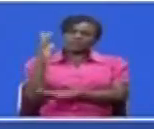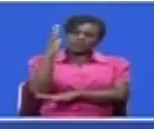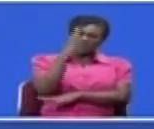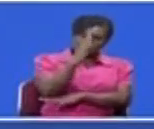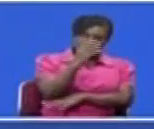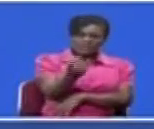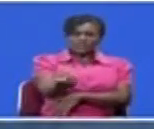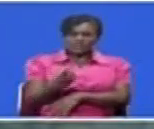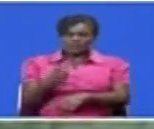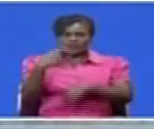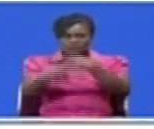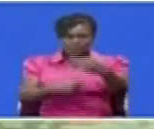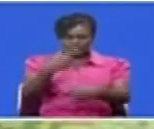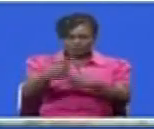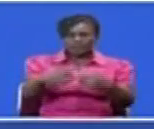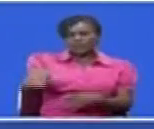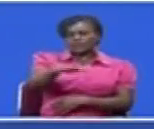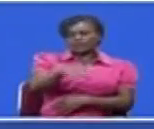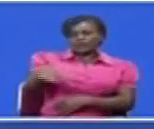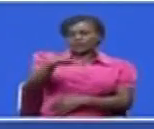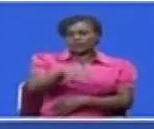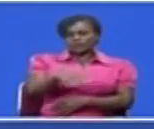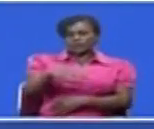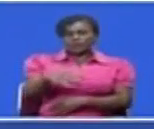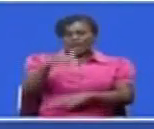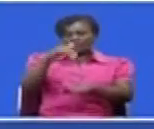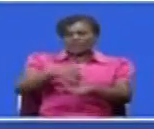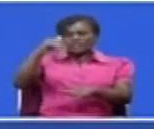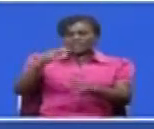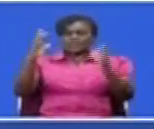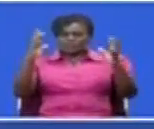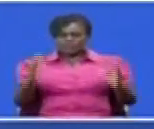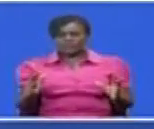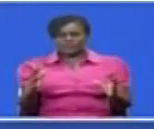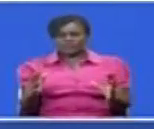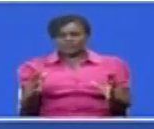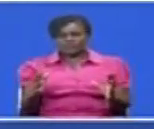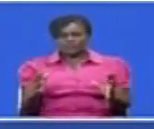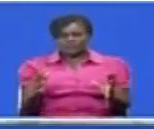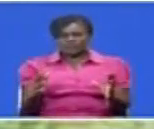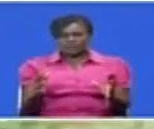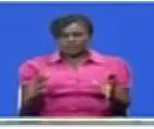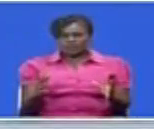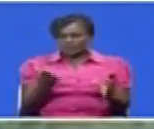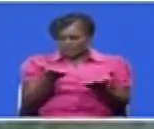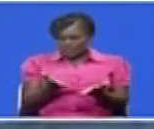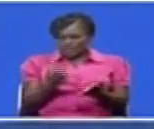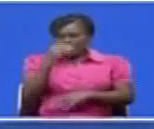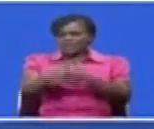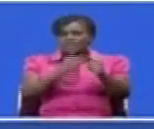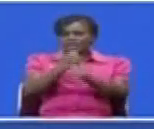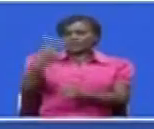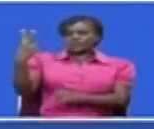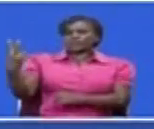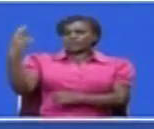escalating. In the refugee setup, the environment is adversely affected. Of course, the refugees have been here for the last 25 years, and